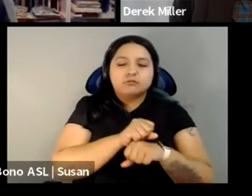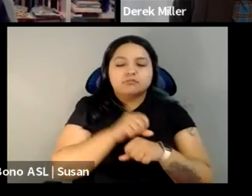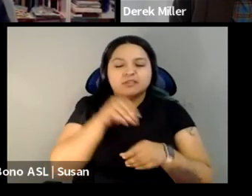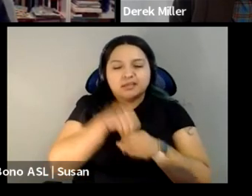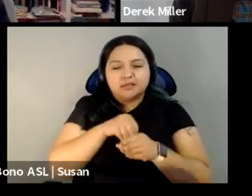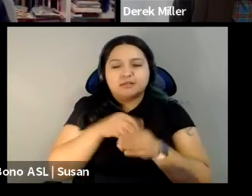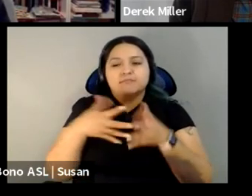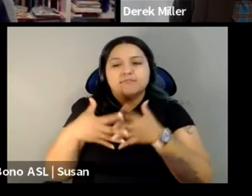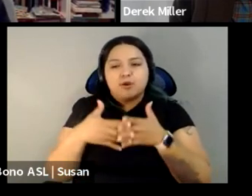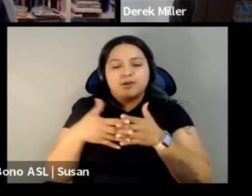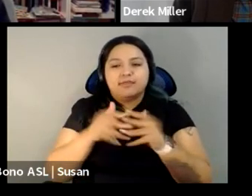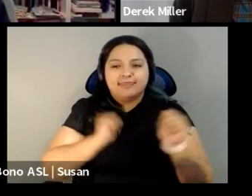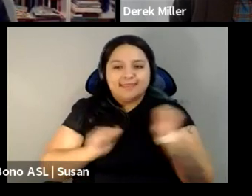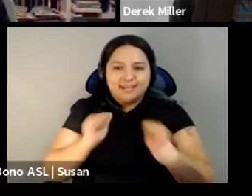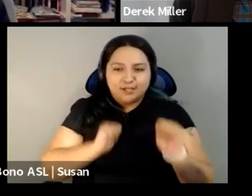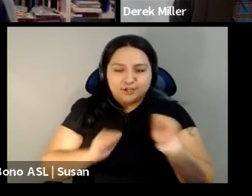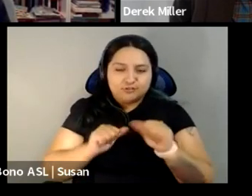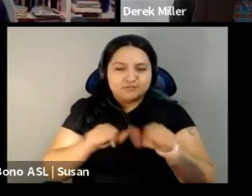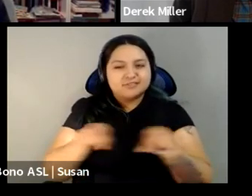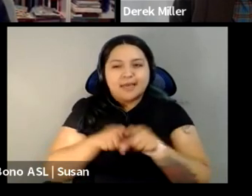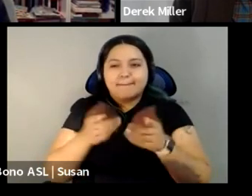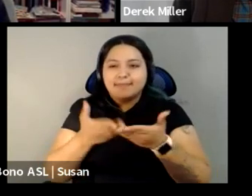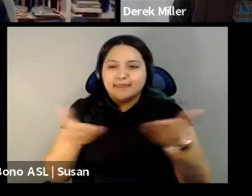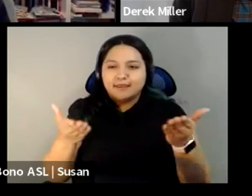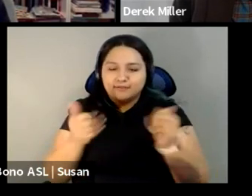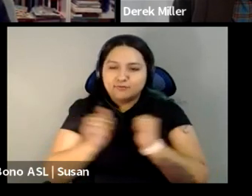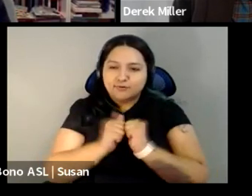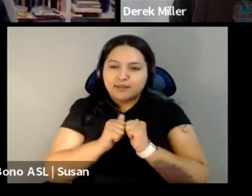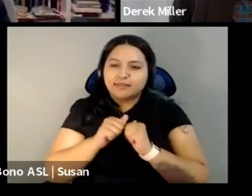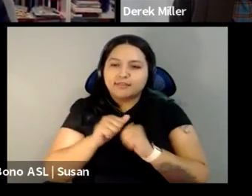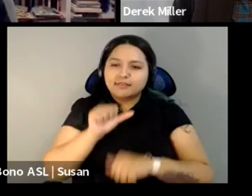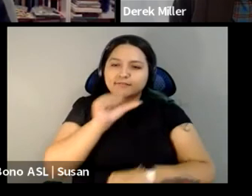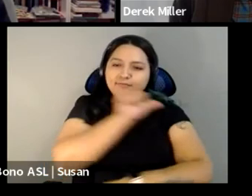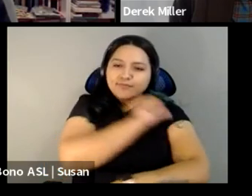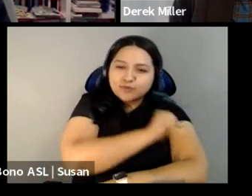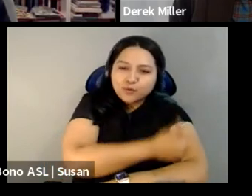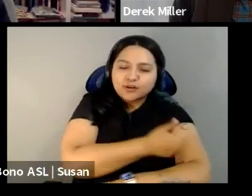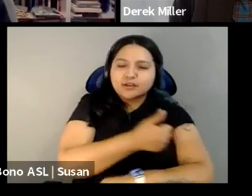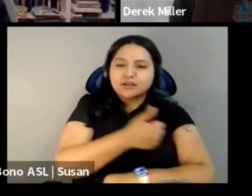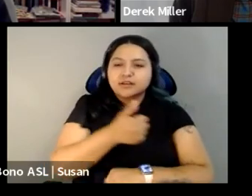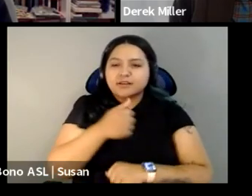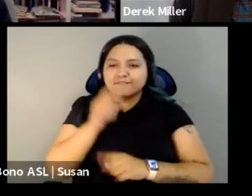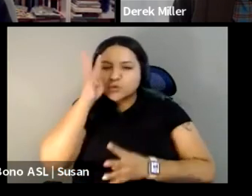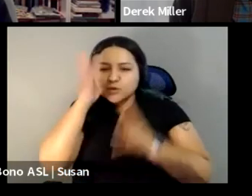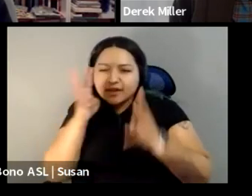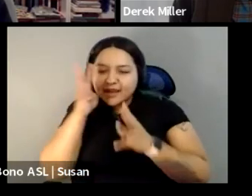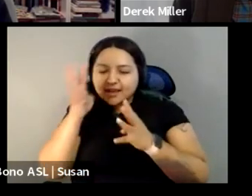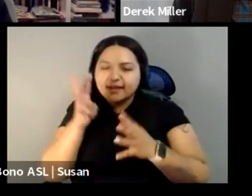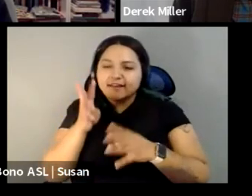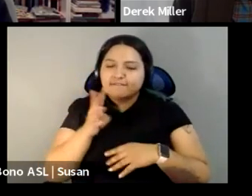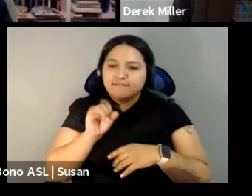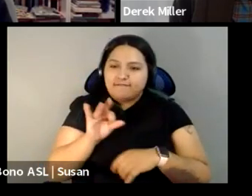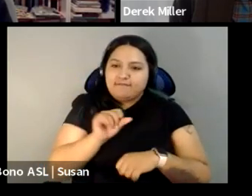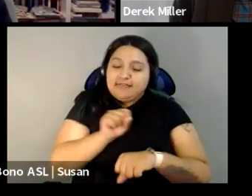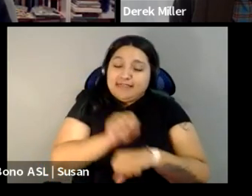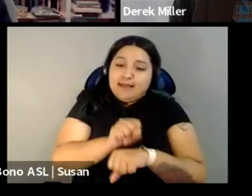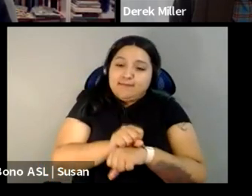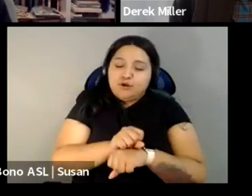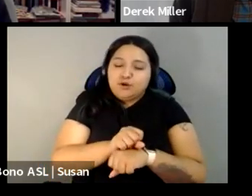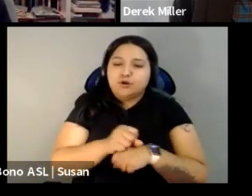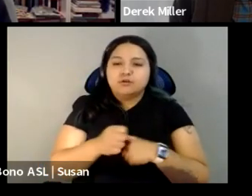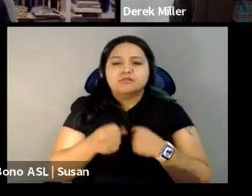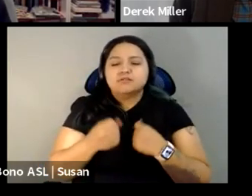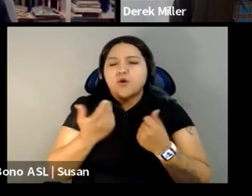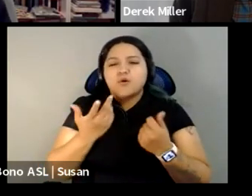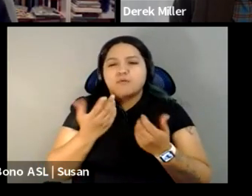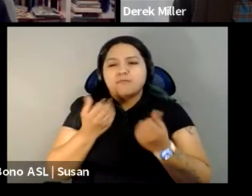central place of authority being going forward over creativity being labor, and thinking about the relationships between all of these